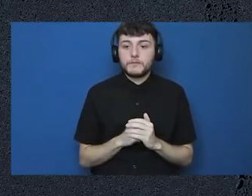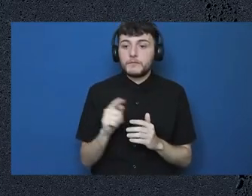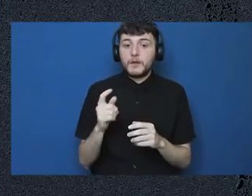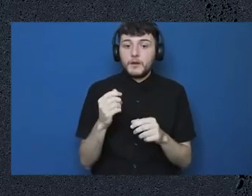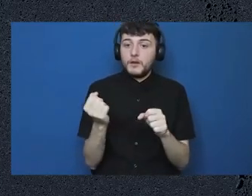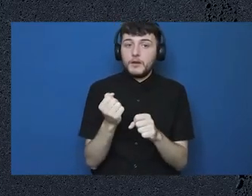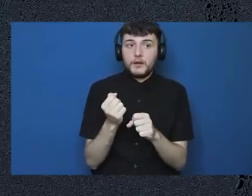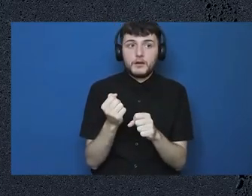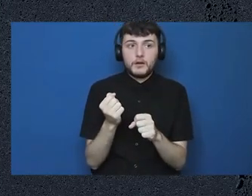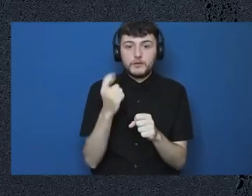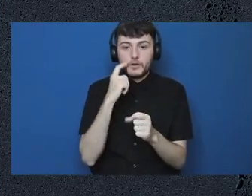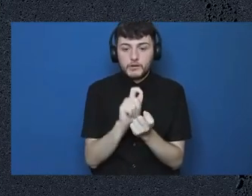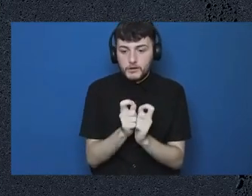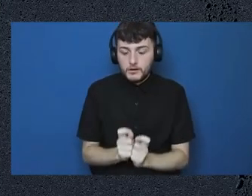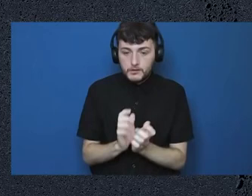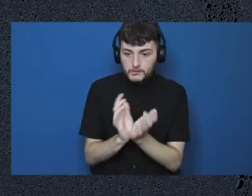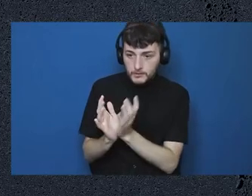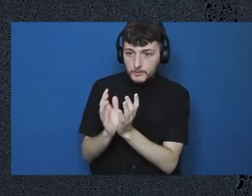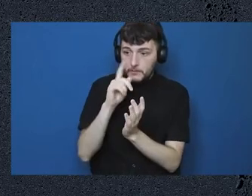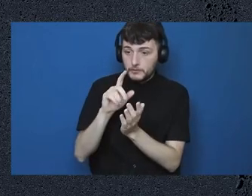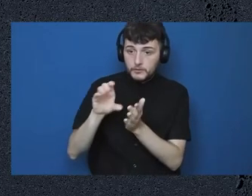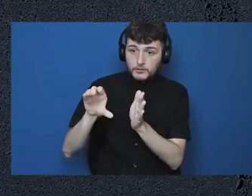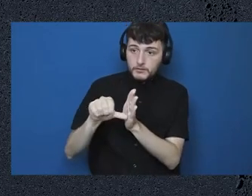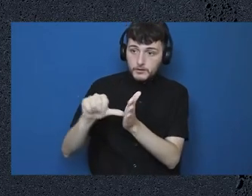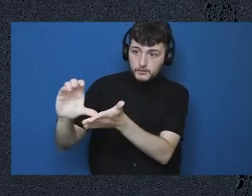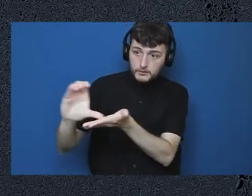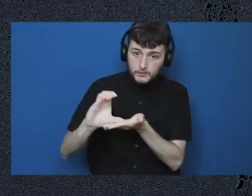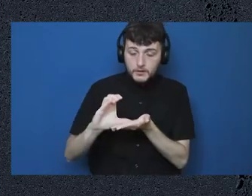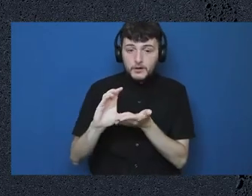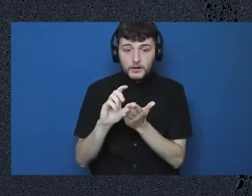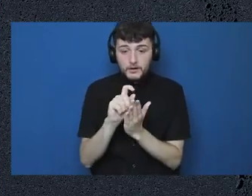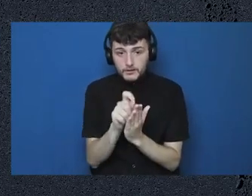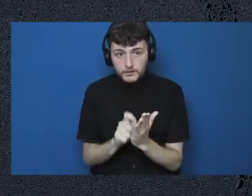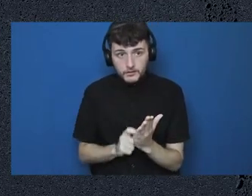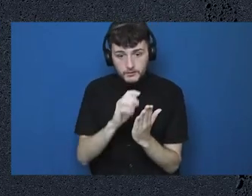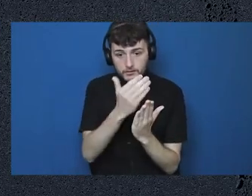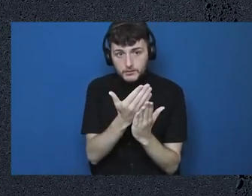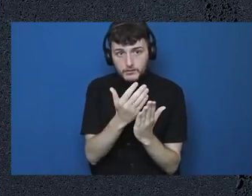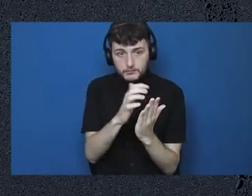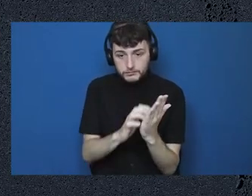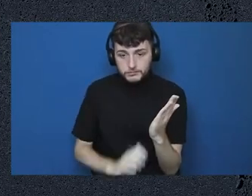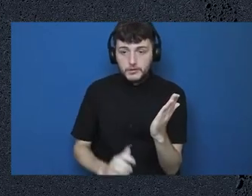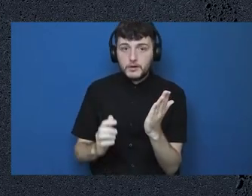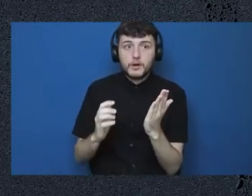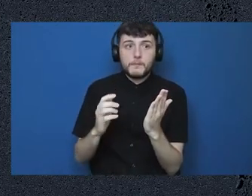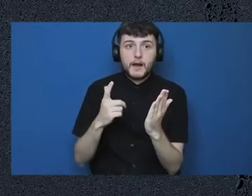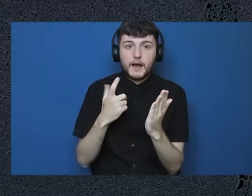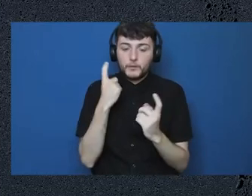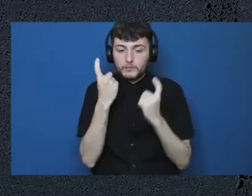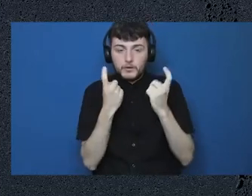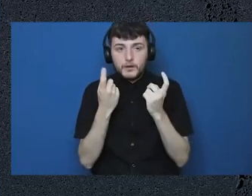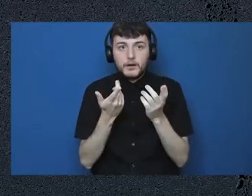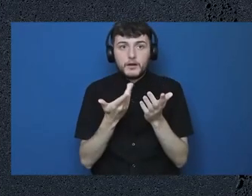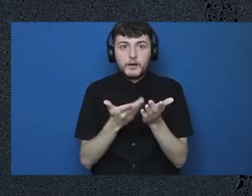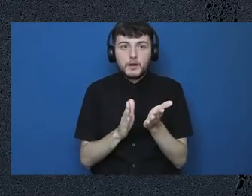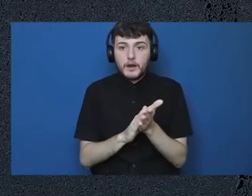are basically a story of creativity and where you want to go. But you sort of get to look into you the world back and go, it up. Yeah. Well, how do I work out